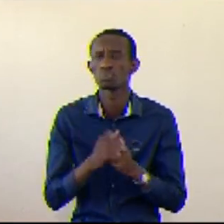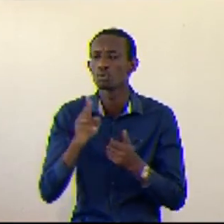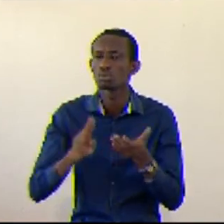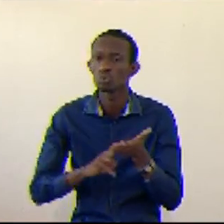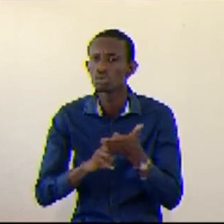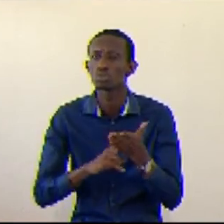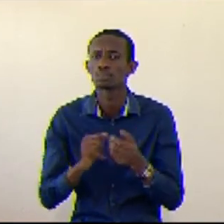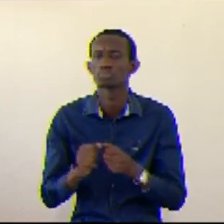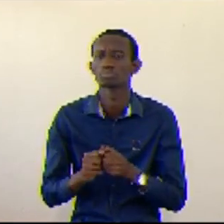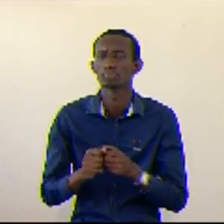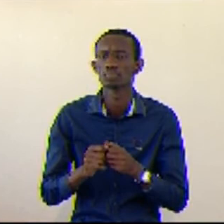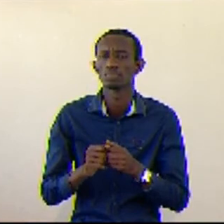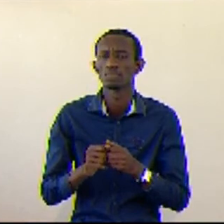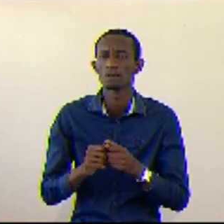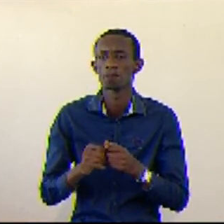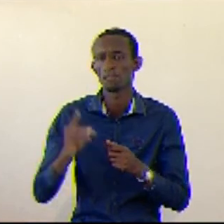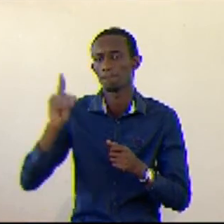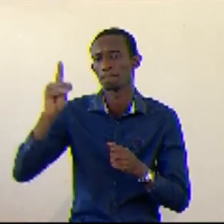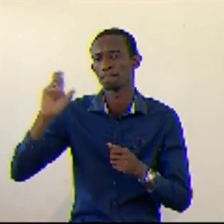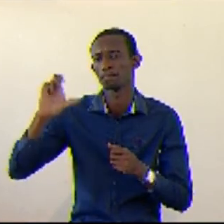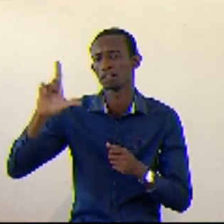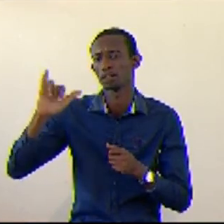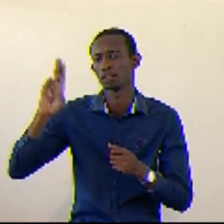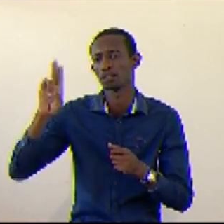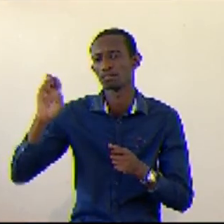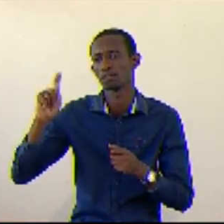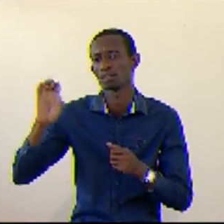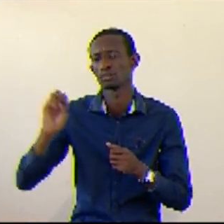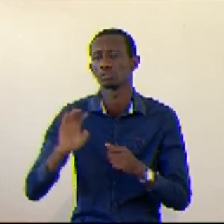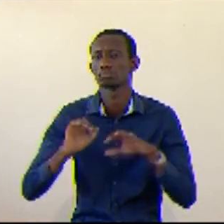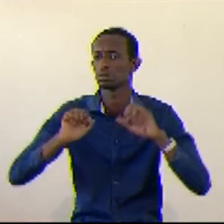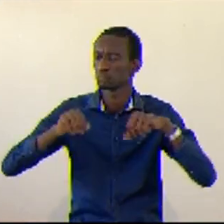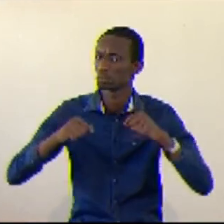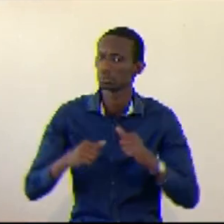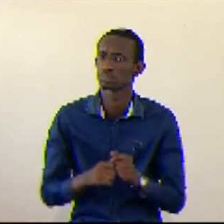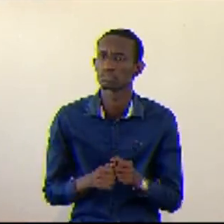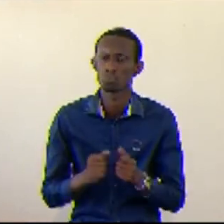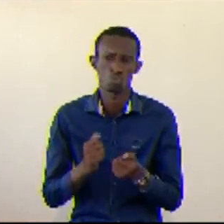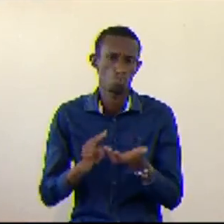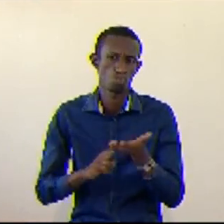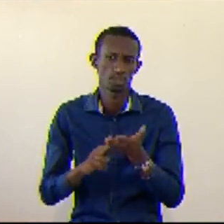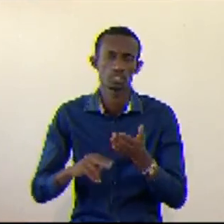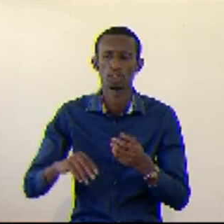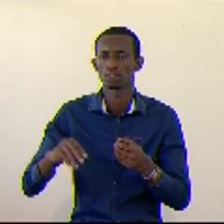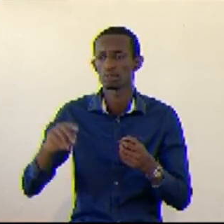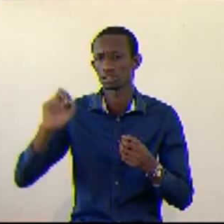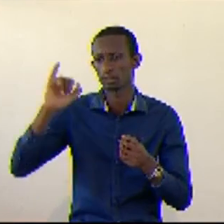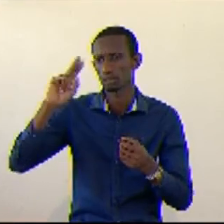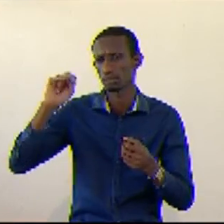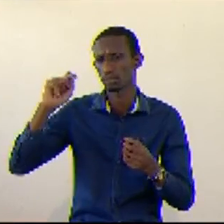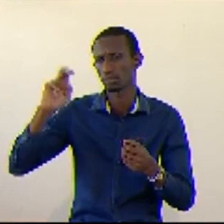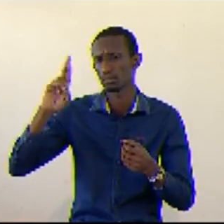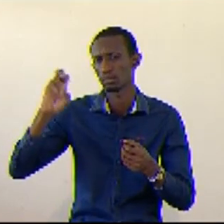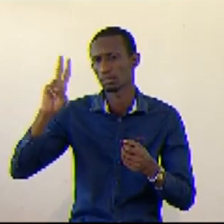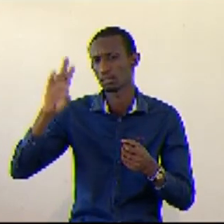maybe derivative and whatever, you can find the intersection, and you can approximate that intersection, which is the root,